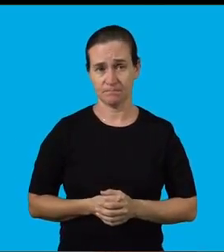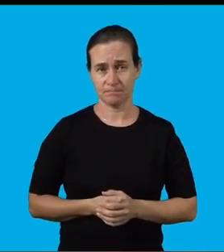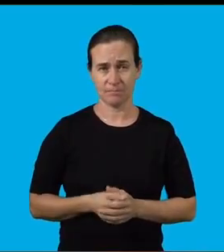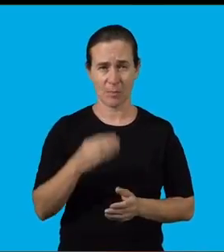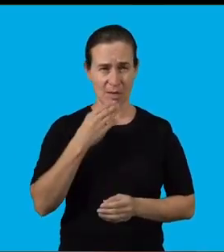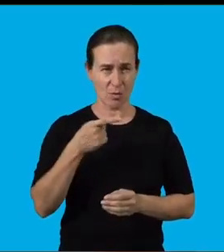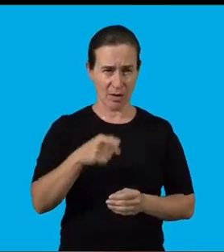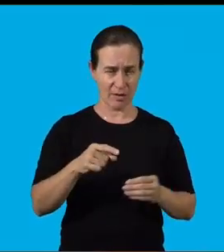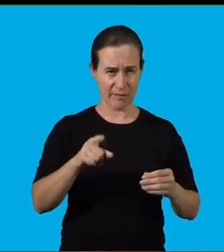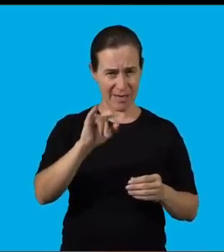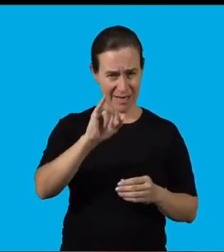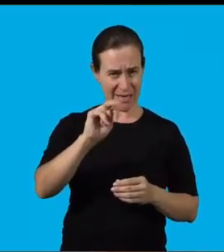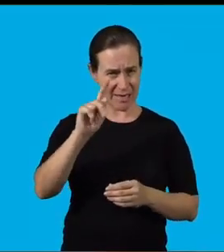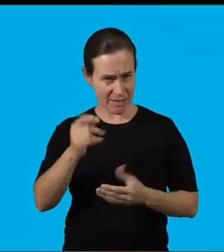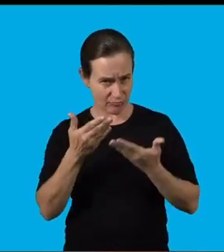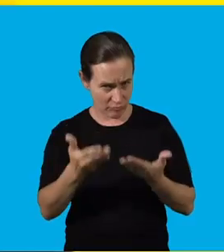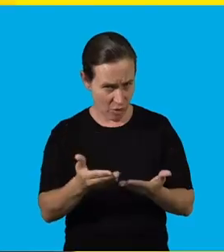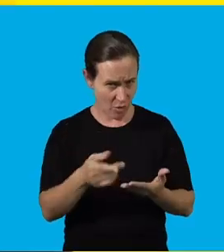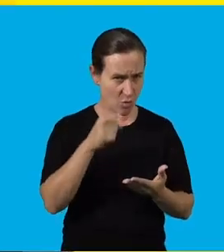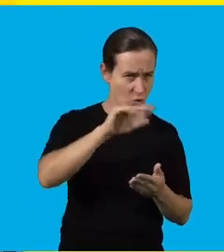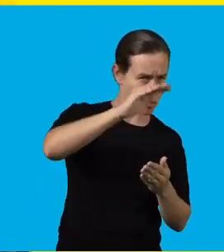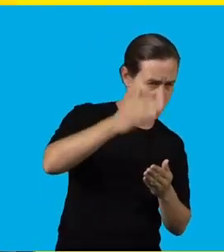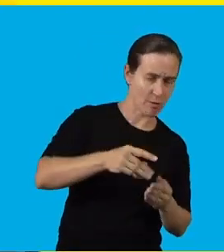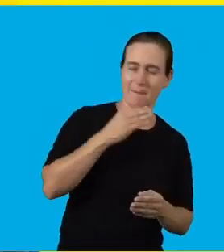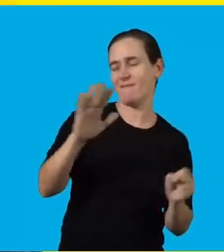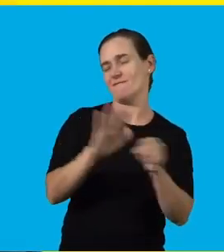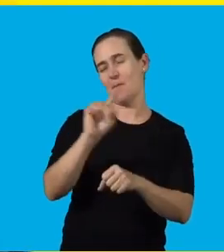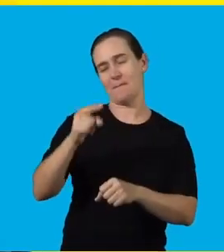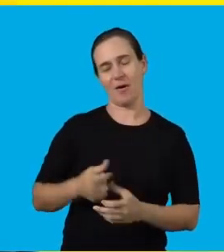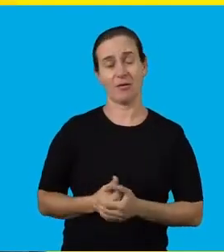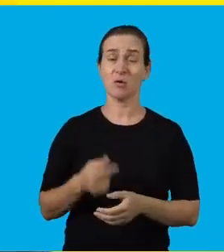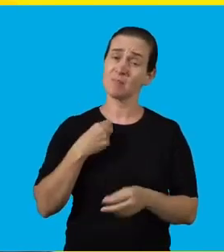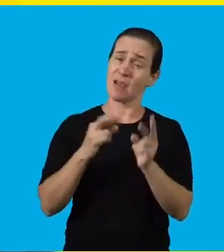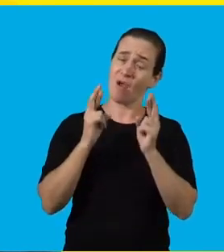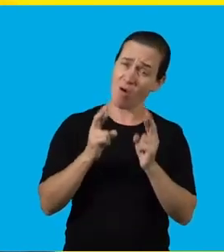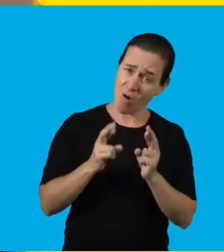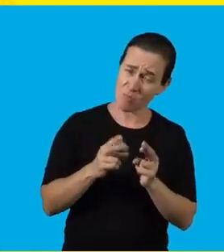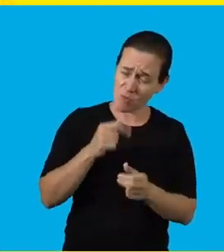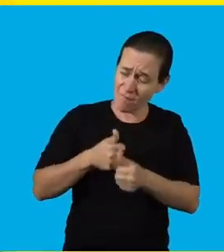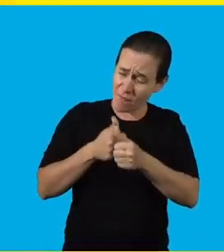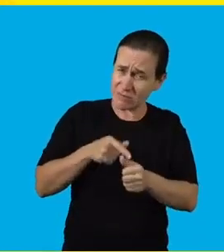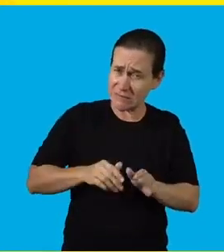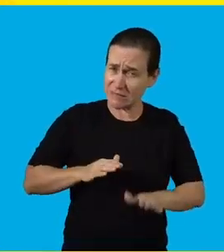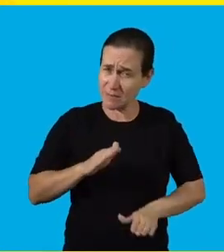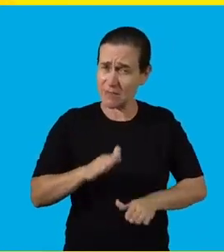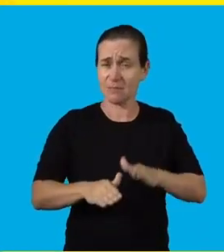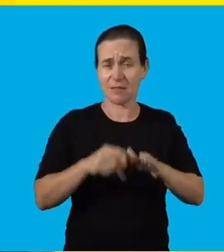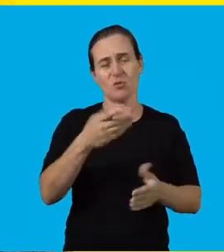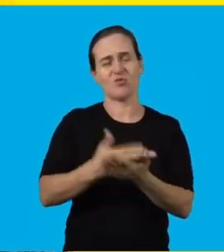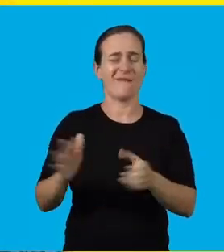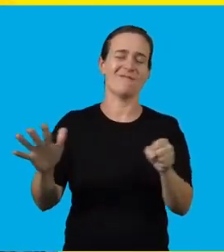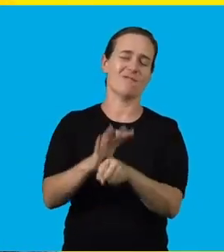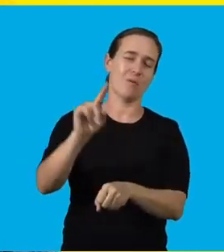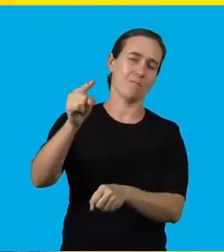we've got our turning points, and we've got full marks. All right, guys. So hopefully these steps, and by following these steps, you will be able